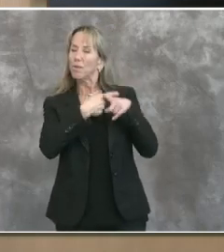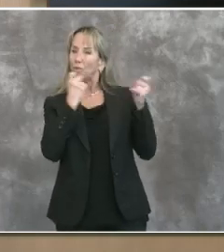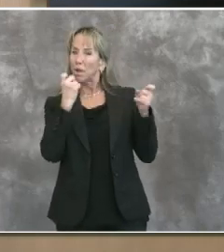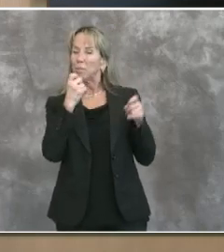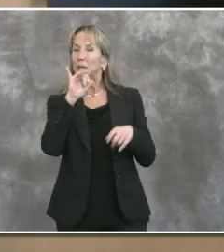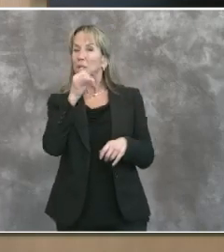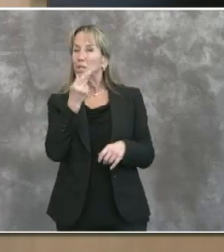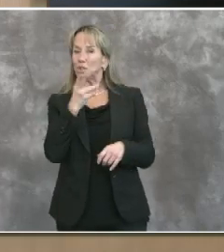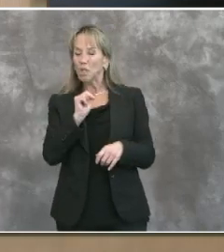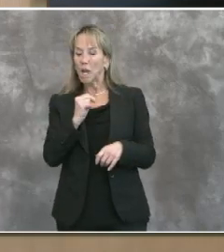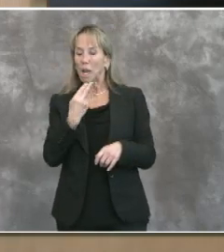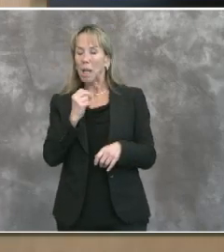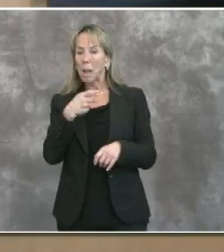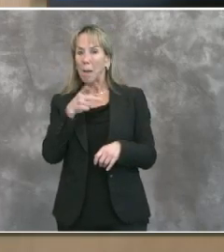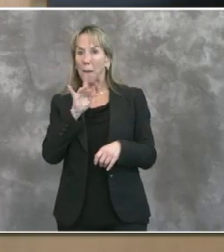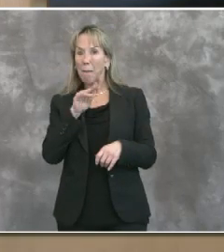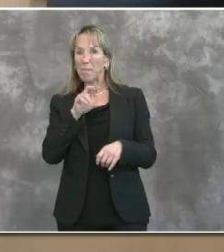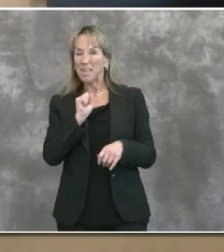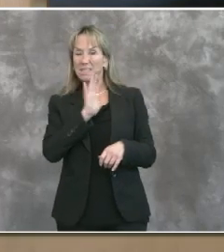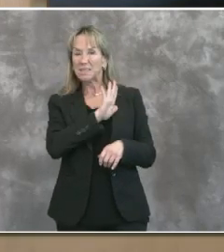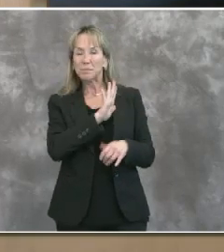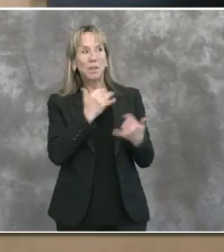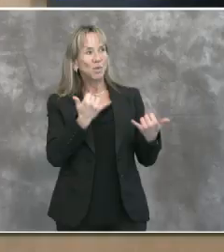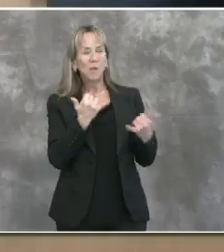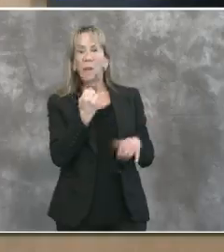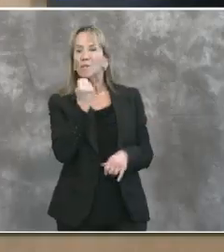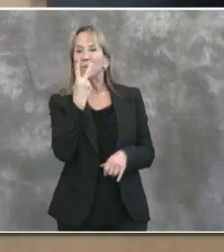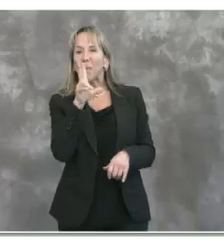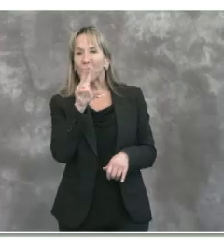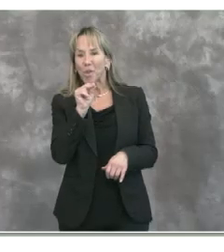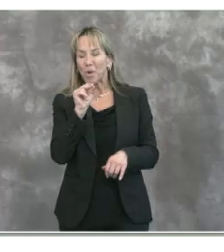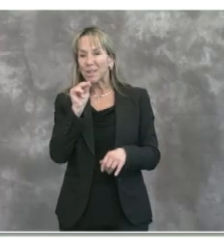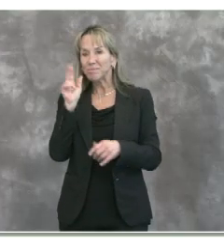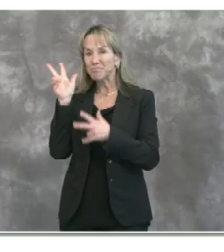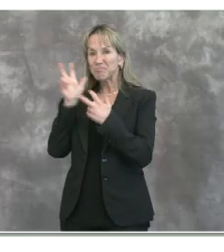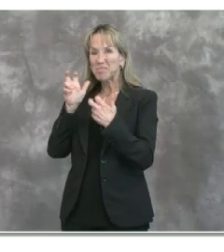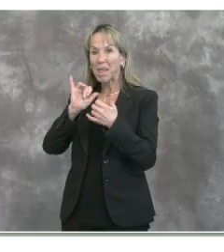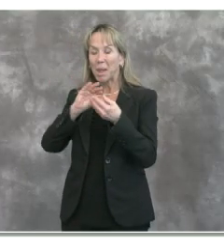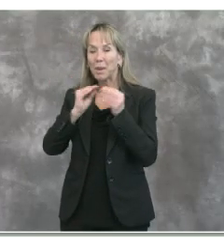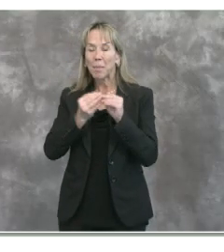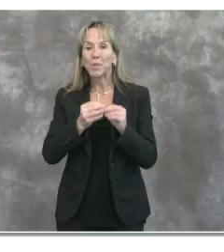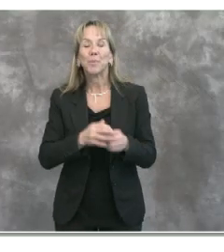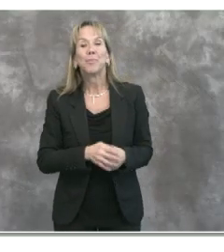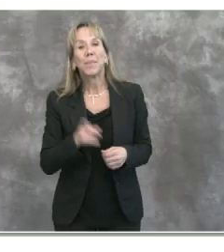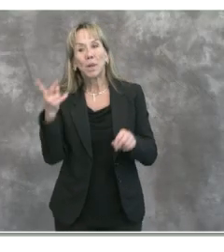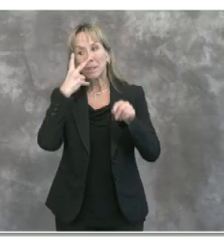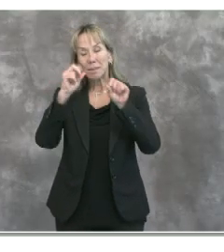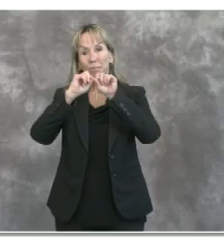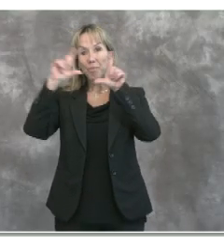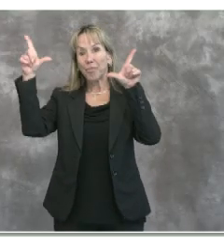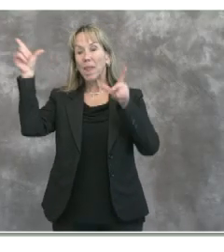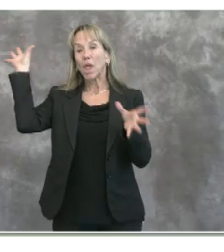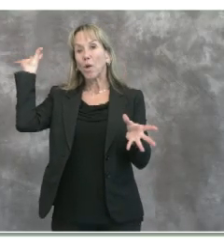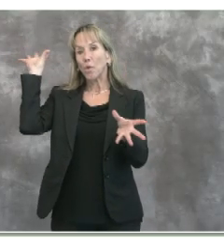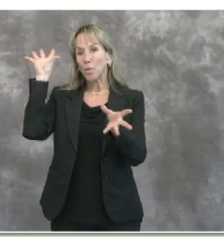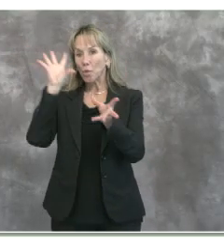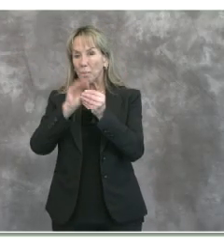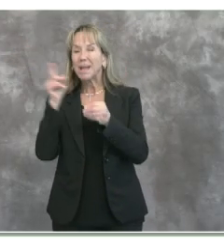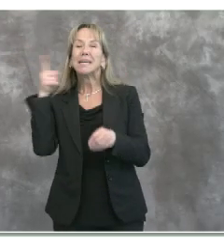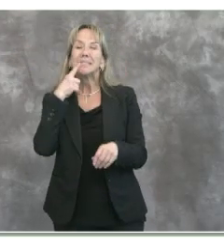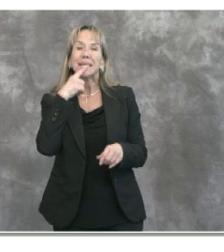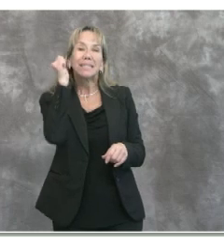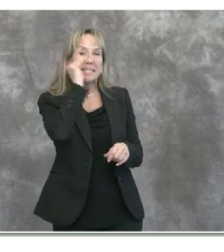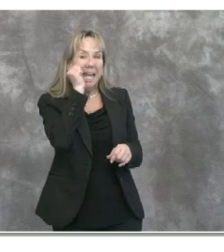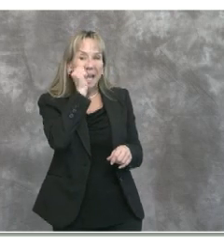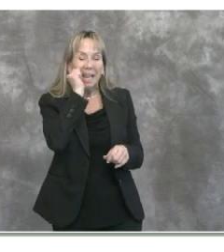12:30 today, I think is going to be on your screen in a moment. Yes. These are actually cumulative numbers. It says daily, but we